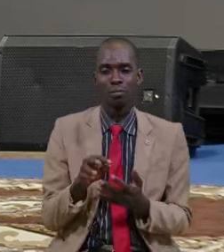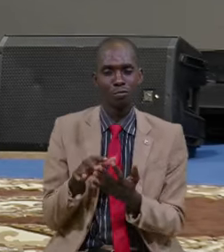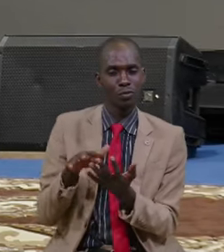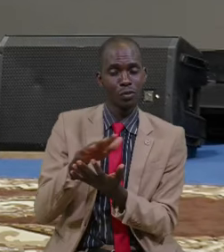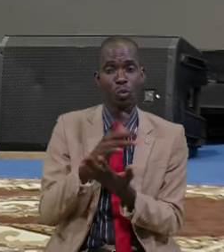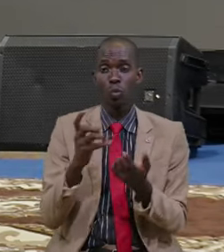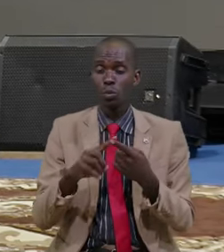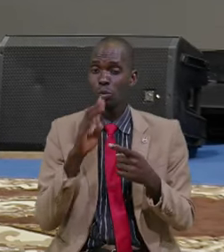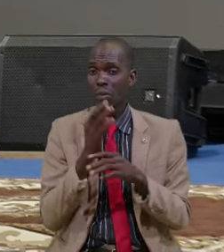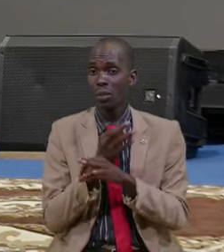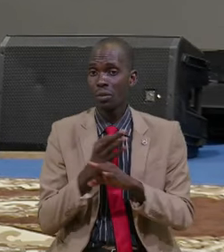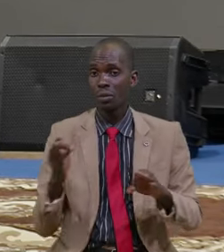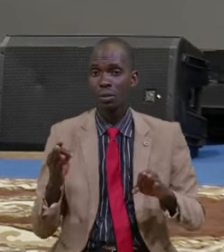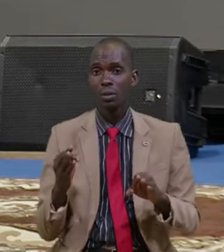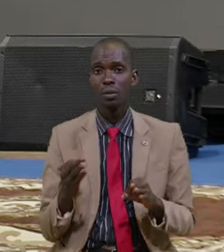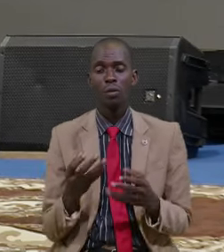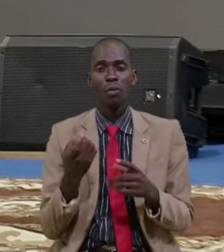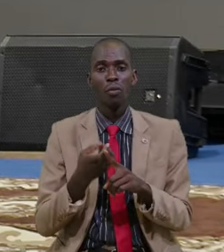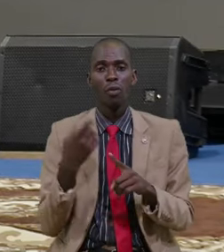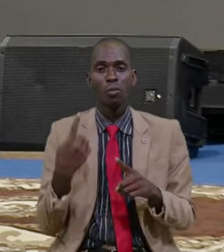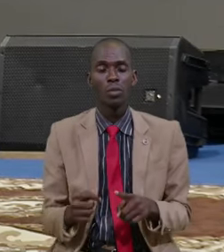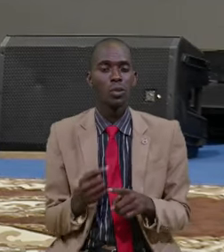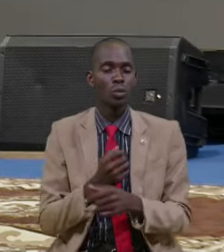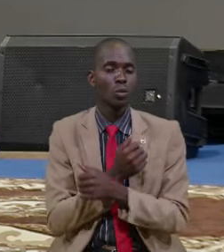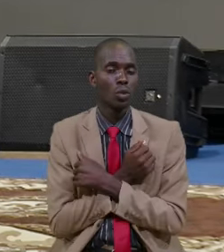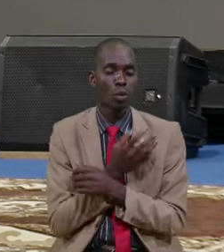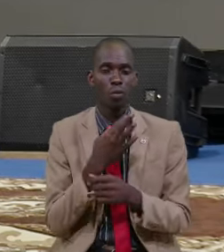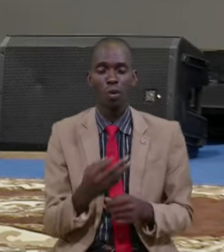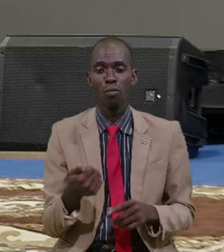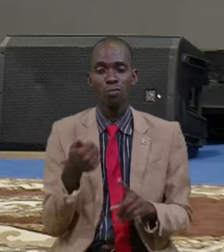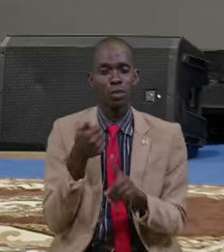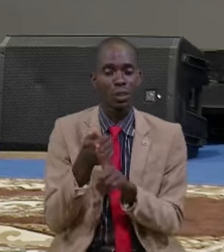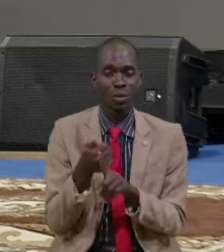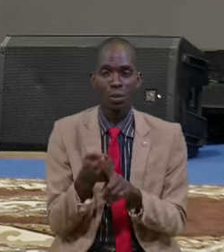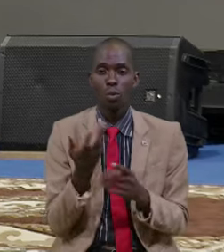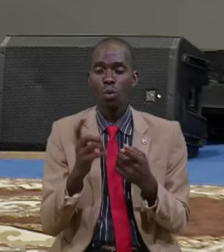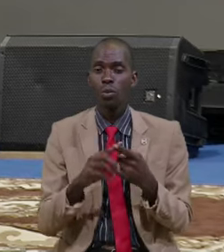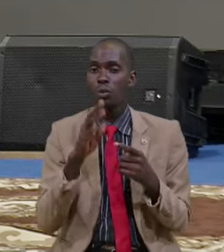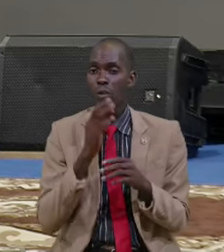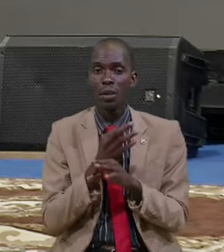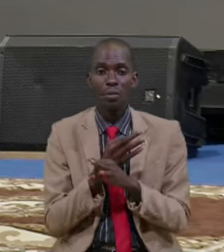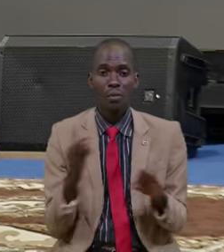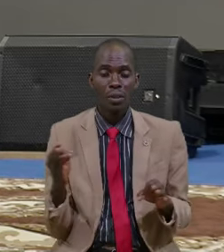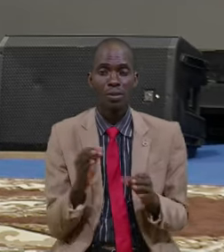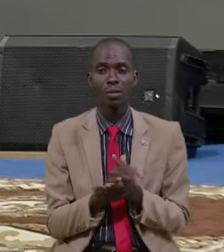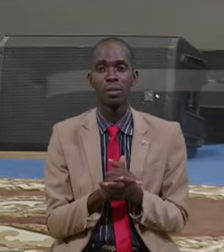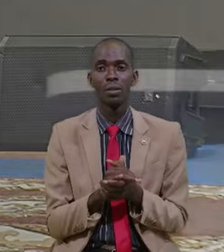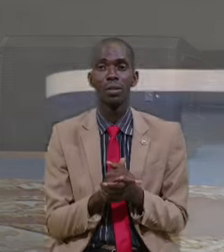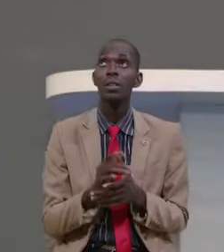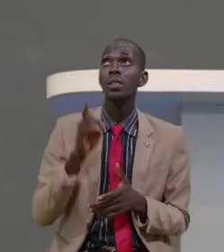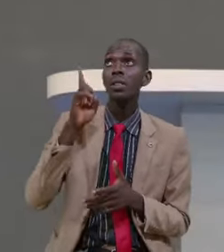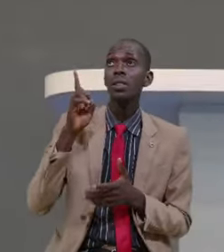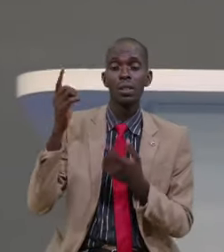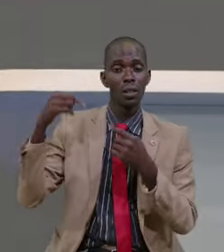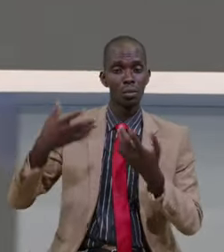corruption of self, love of self. You want to be free. He is here to set you